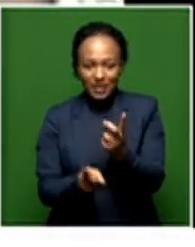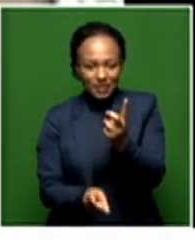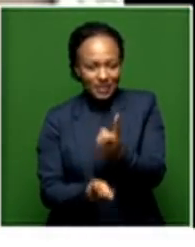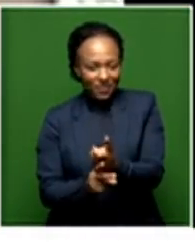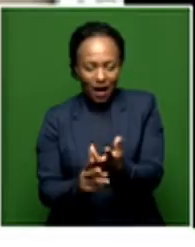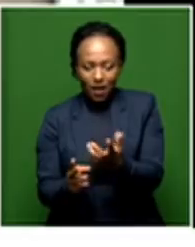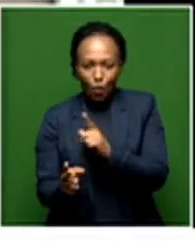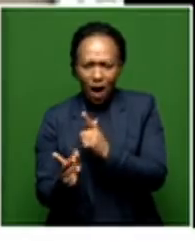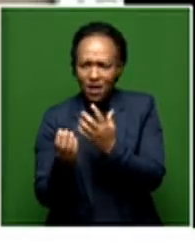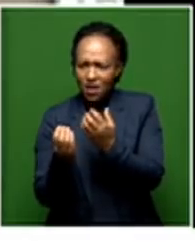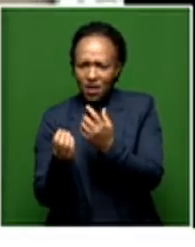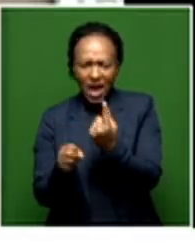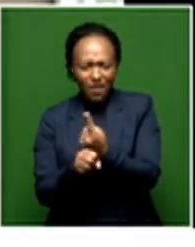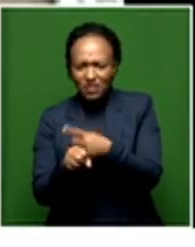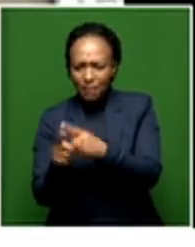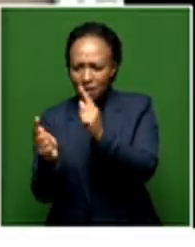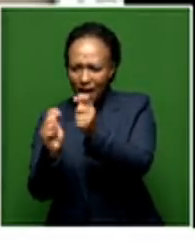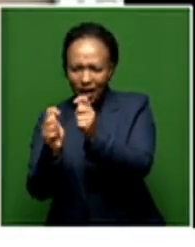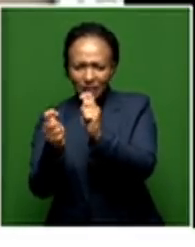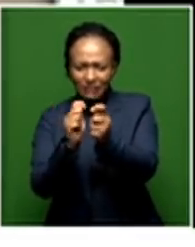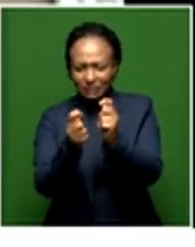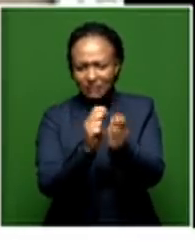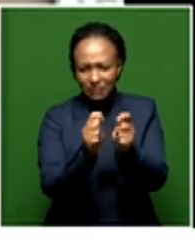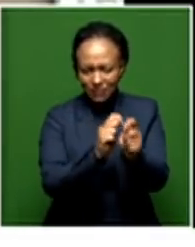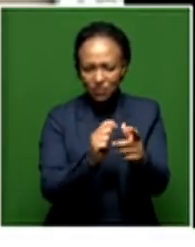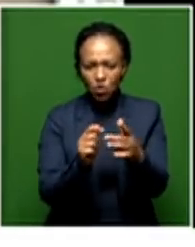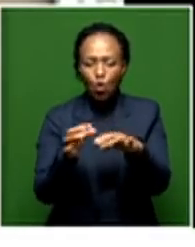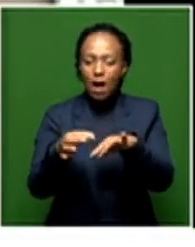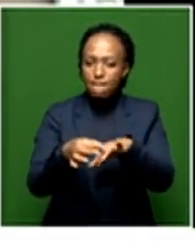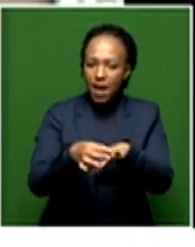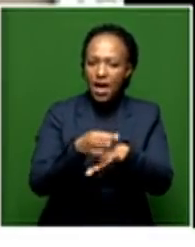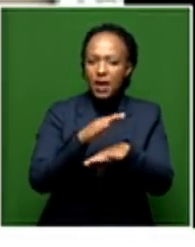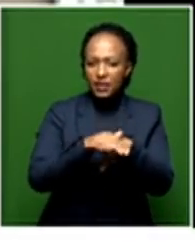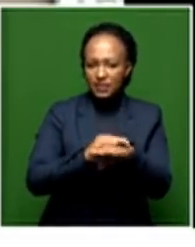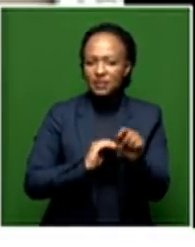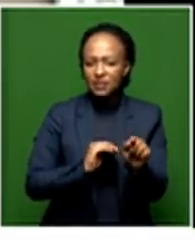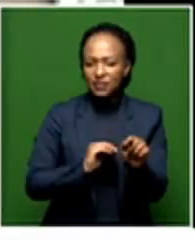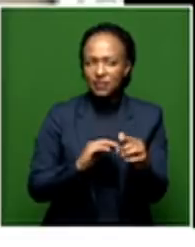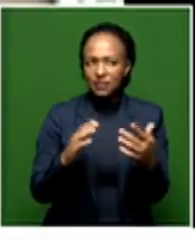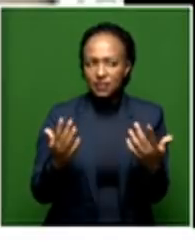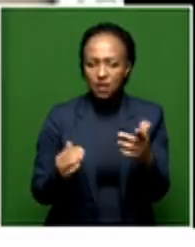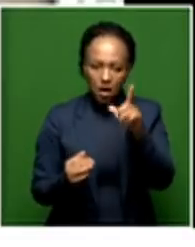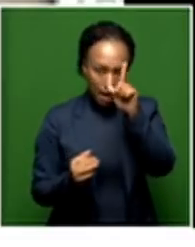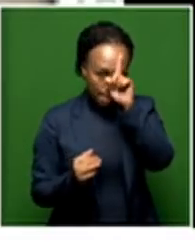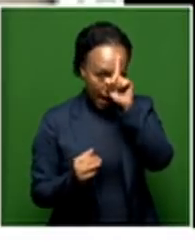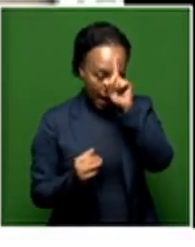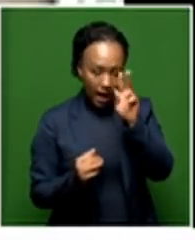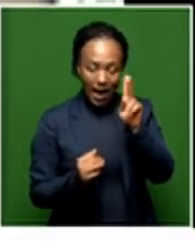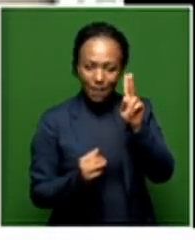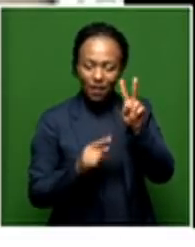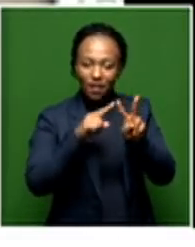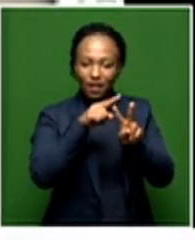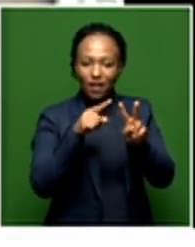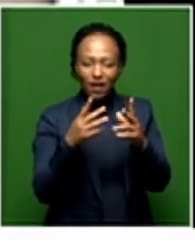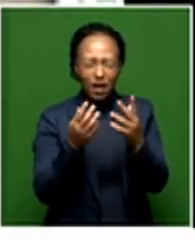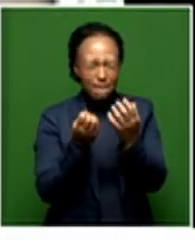the changes regarding marriages where black couples are concerned, because there's